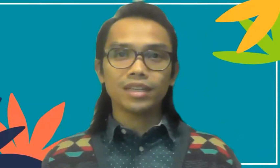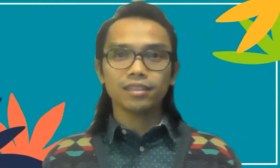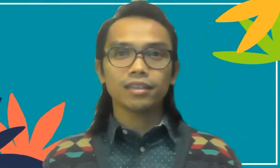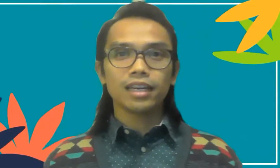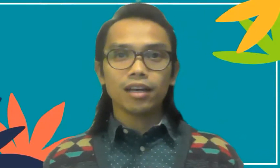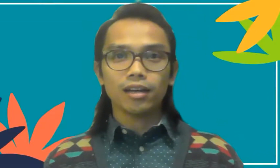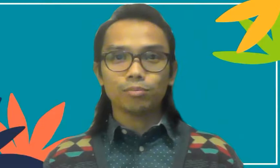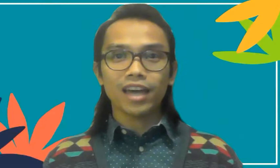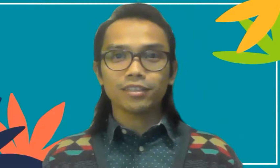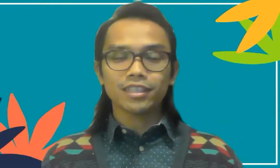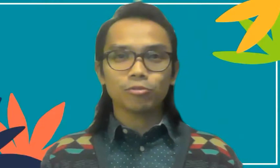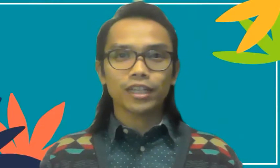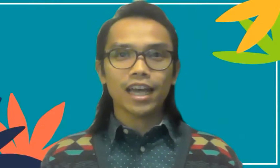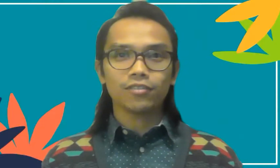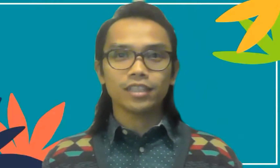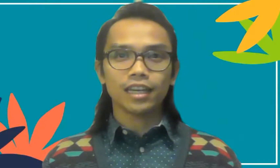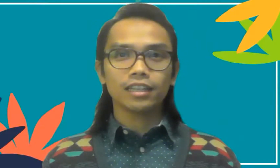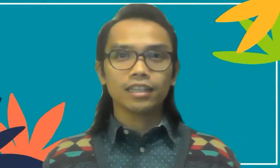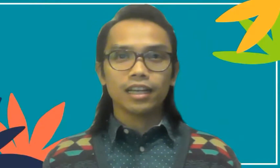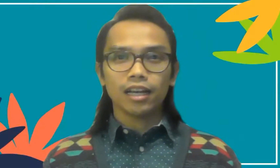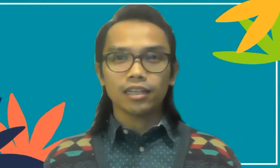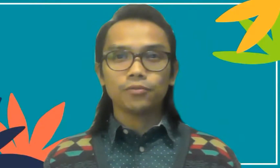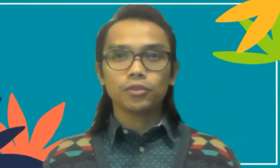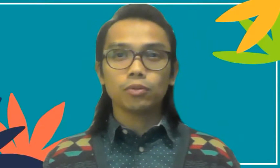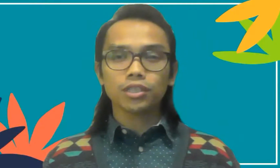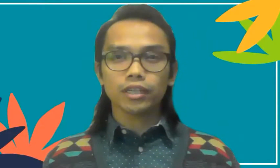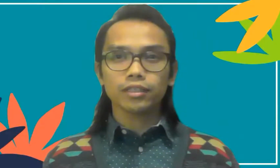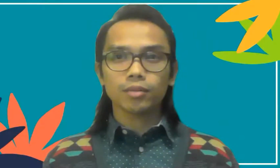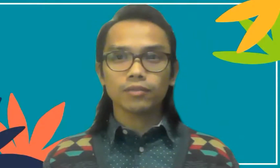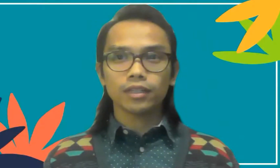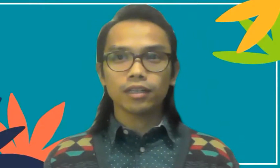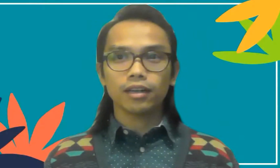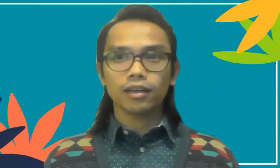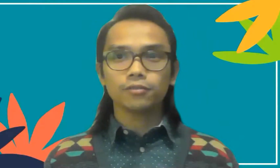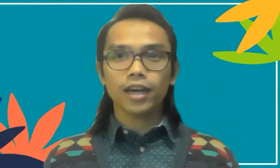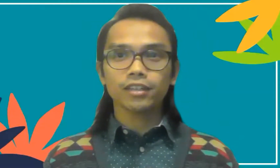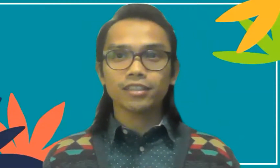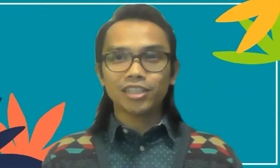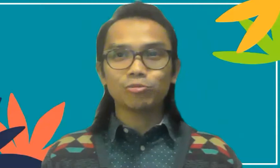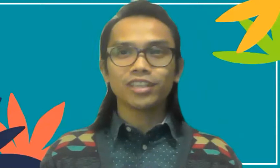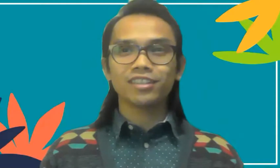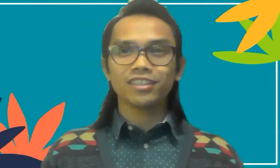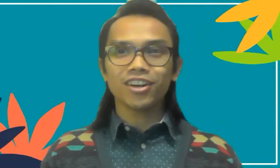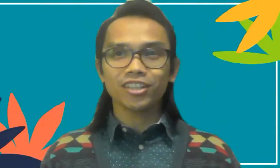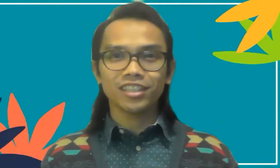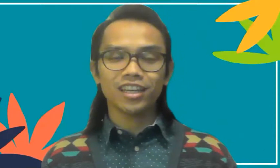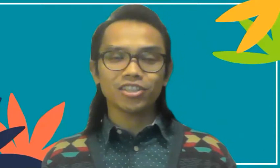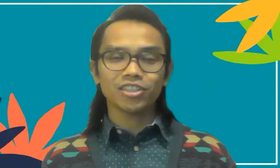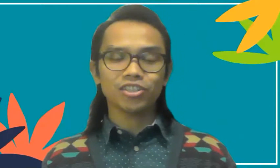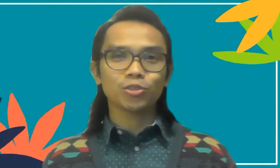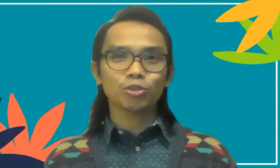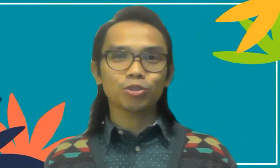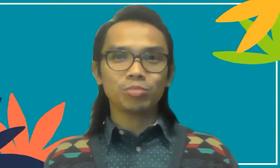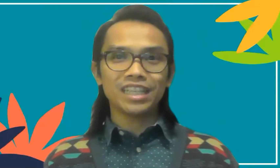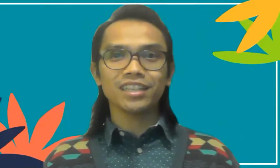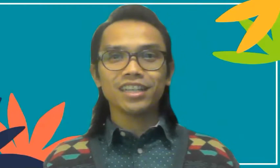the amazing panelists that we're gonna have tonight. If you wanna share some of the fire that you will hear on the call today on